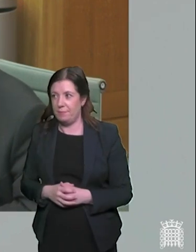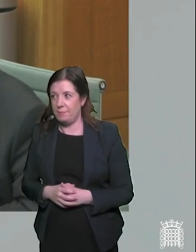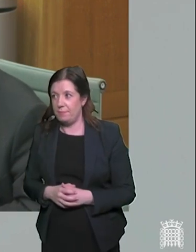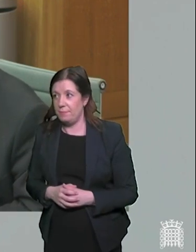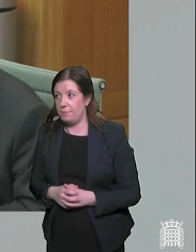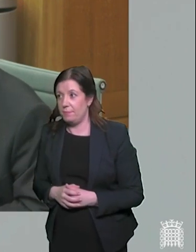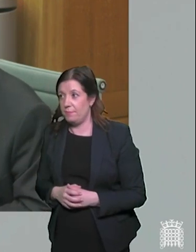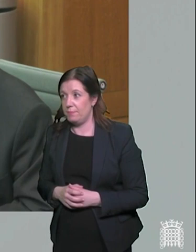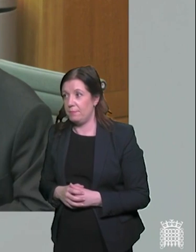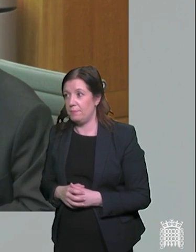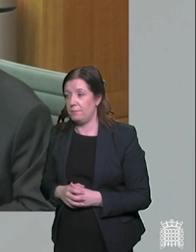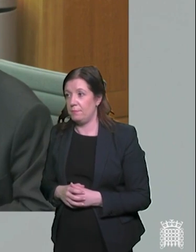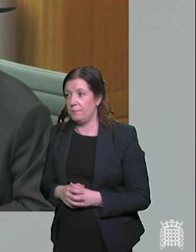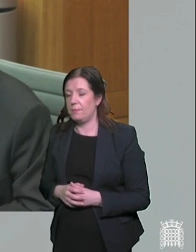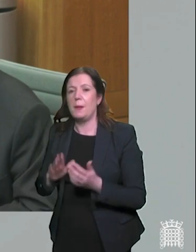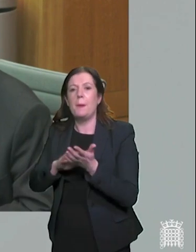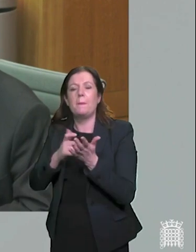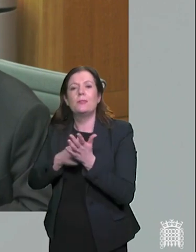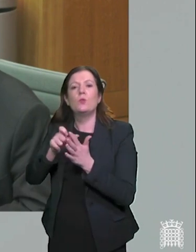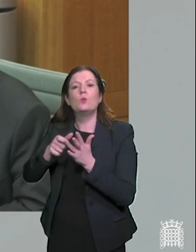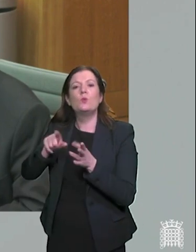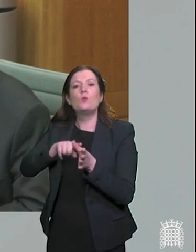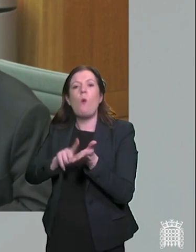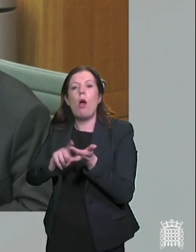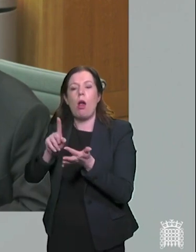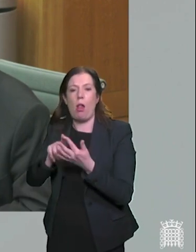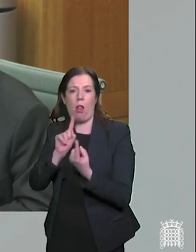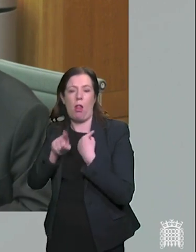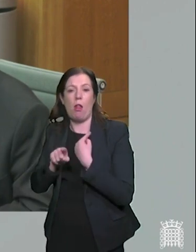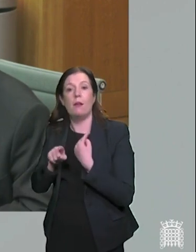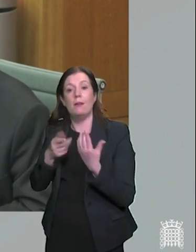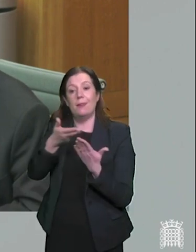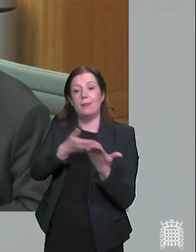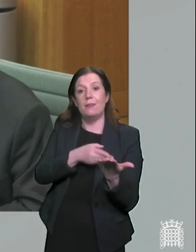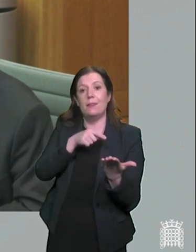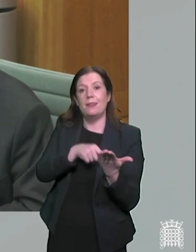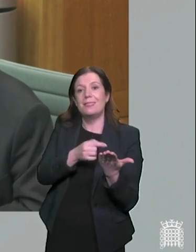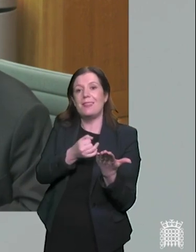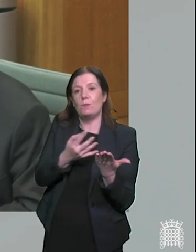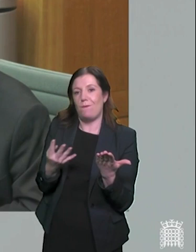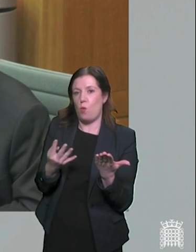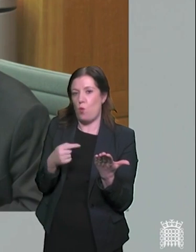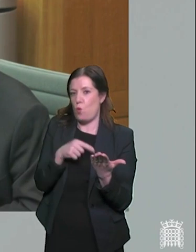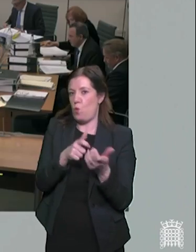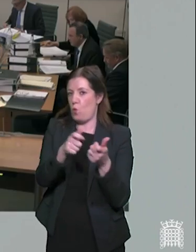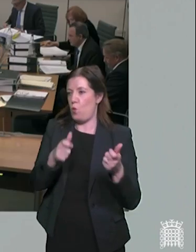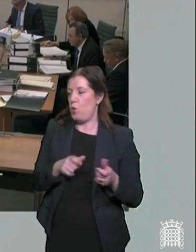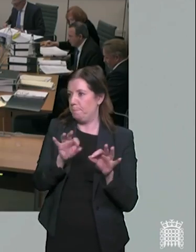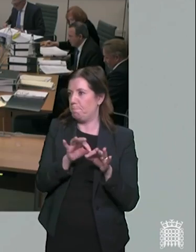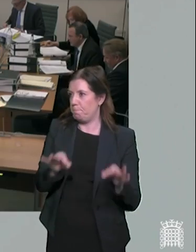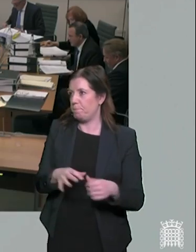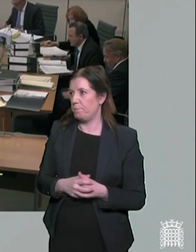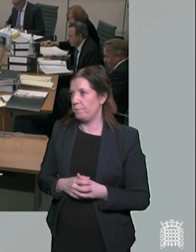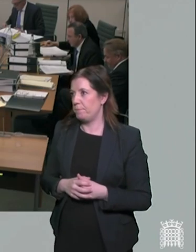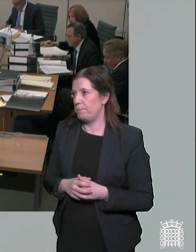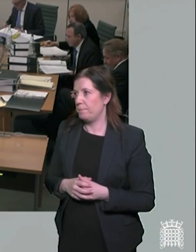comment made by Mr. Doyle, and that will also be found at page 74 of the bundle. Mr.